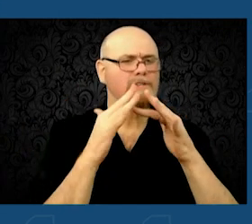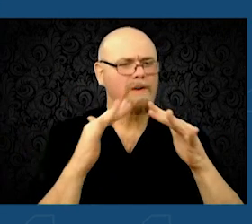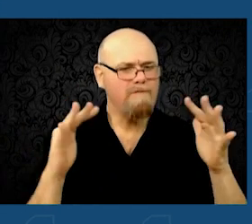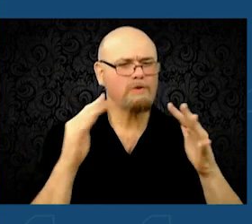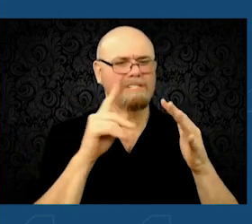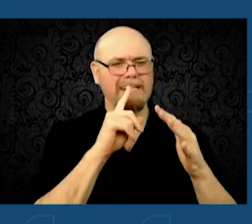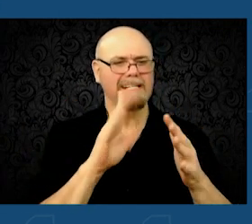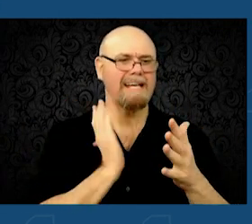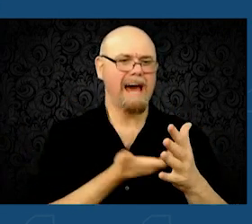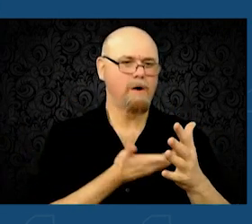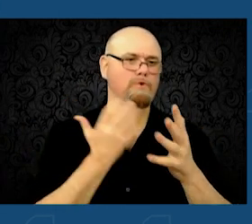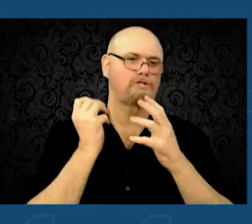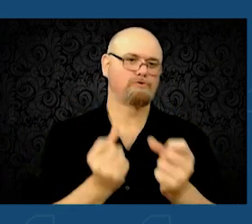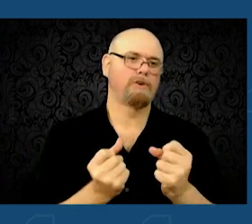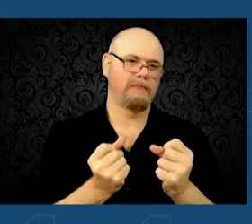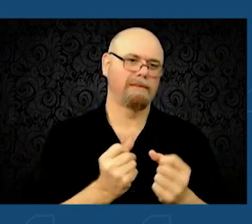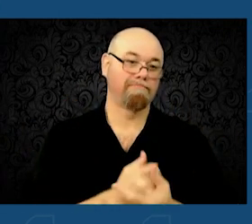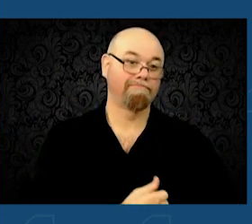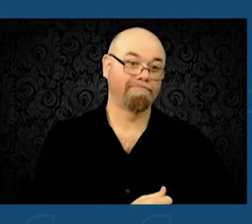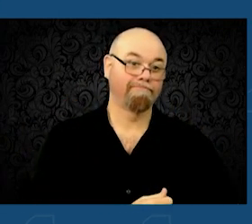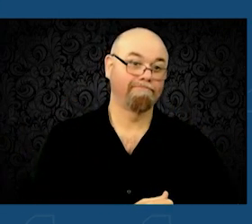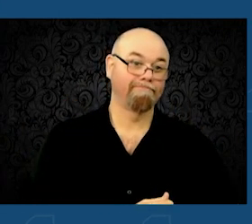strength.